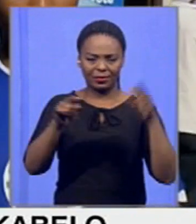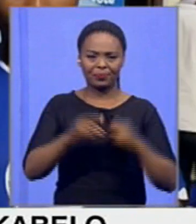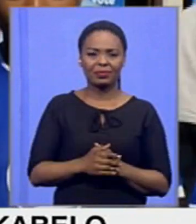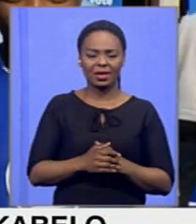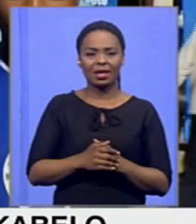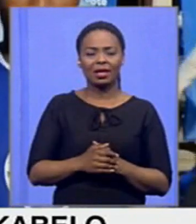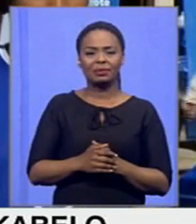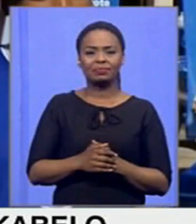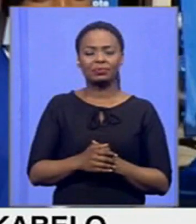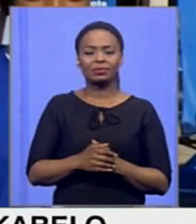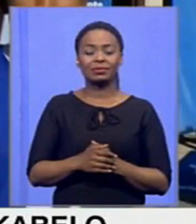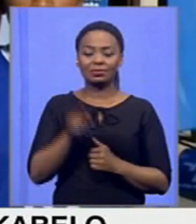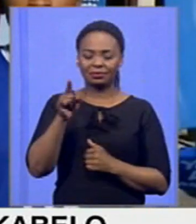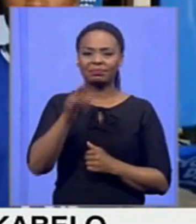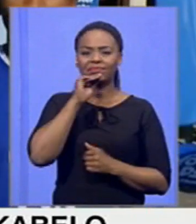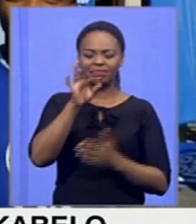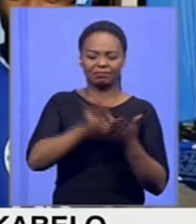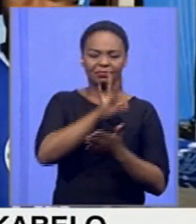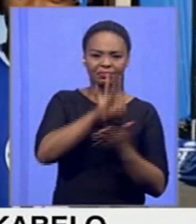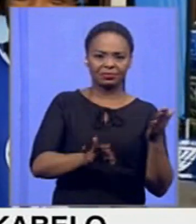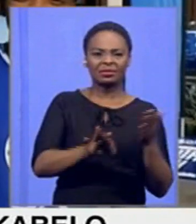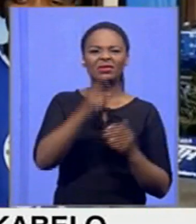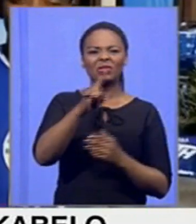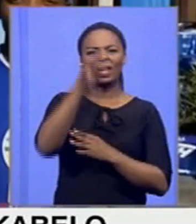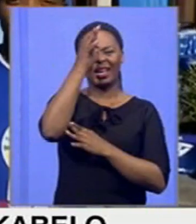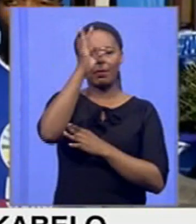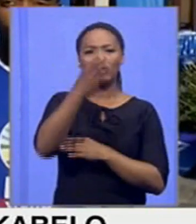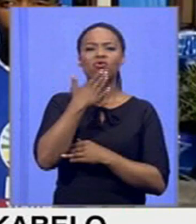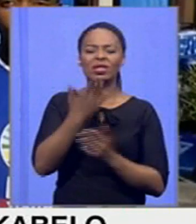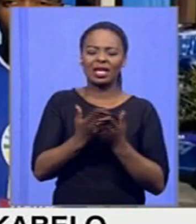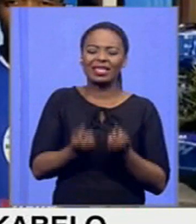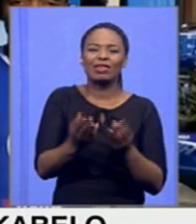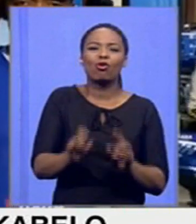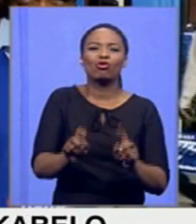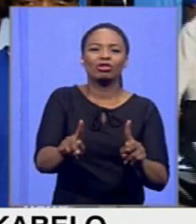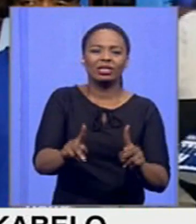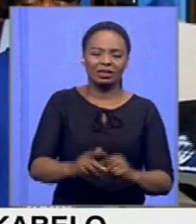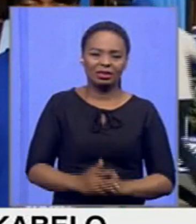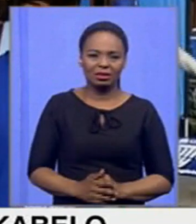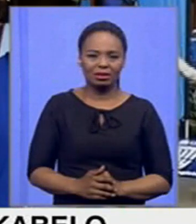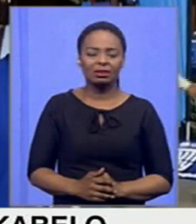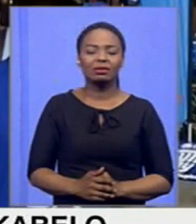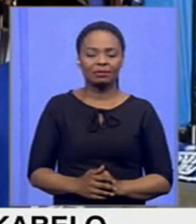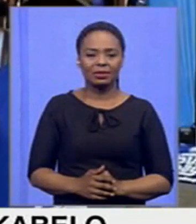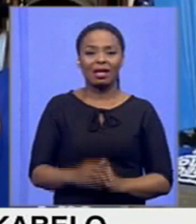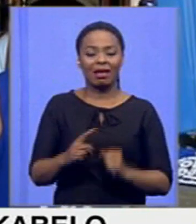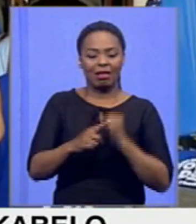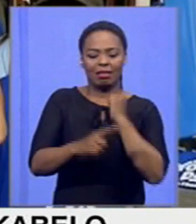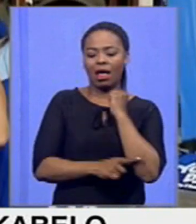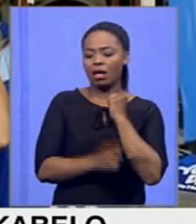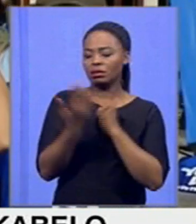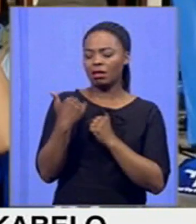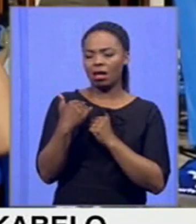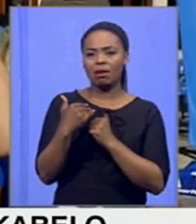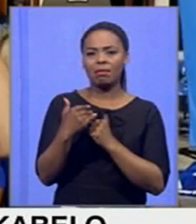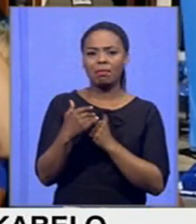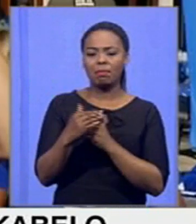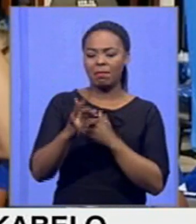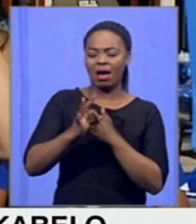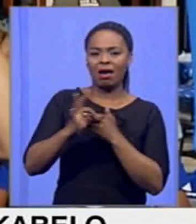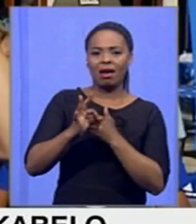and those connected, you want to vote for a government that's able to do that. We've demonstrated in the last quarter in the Western